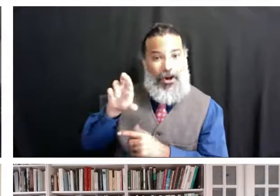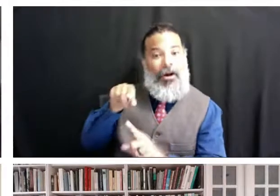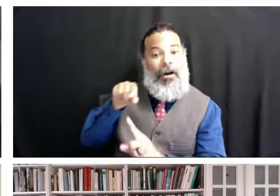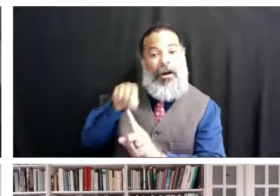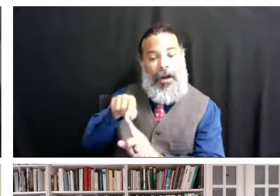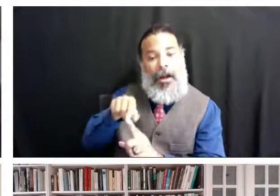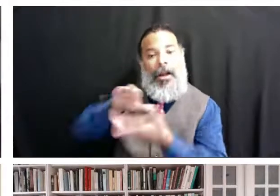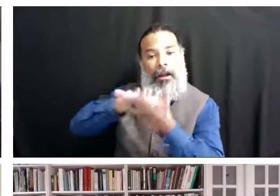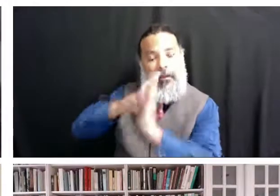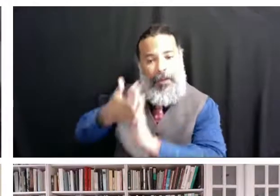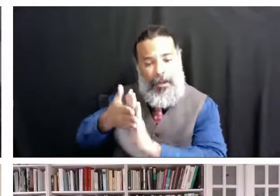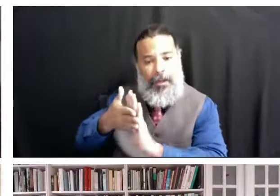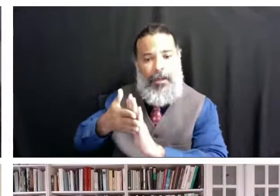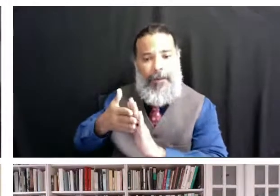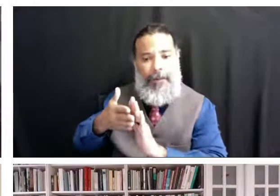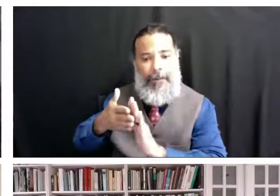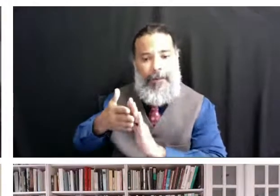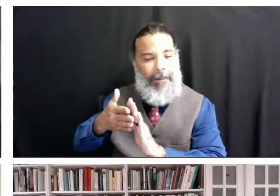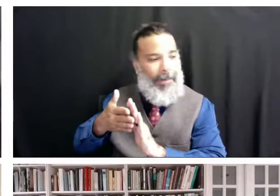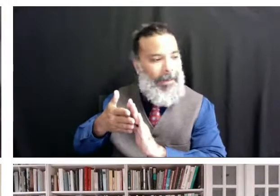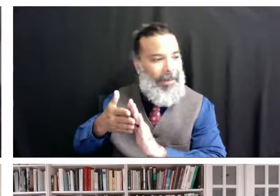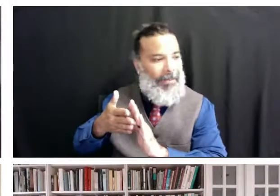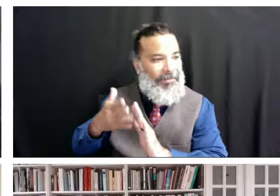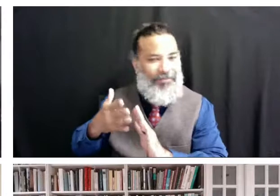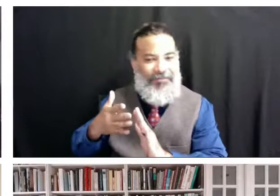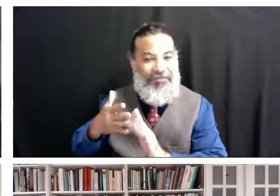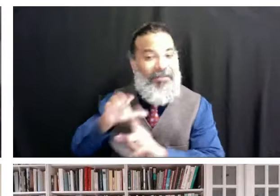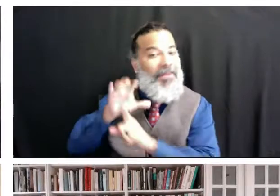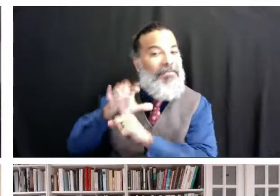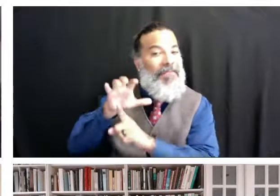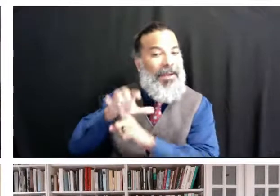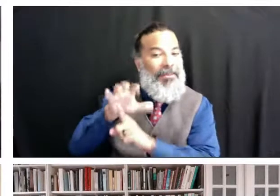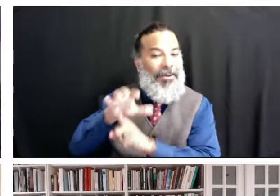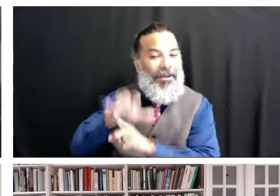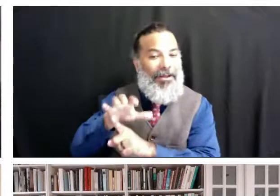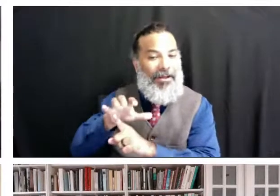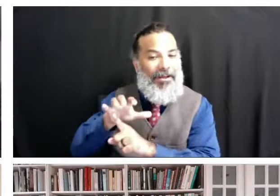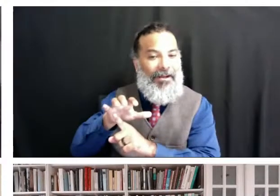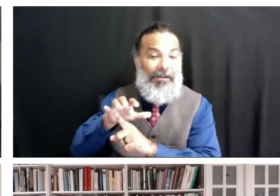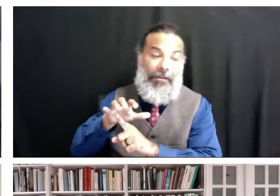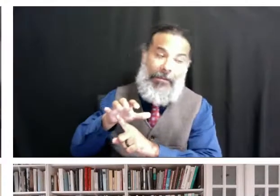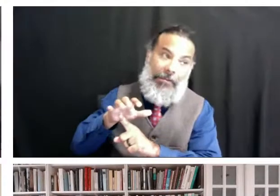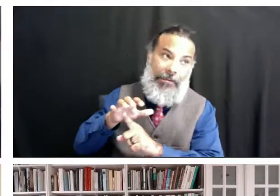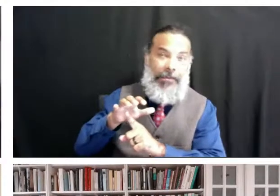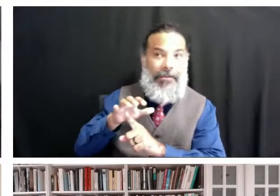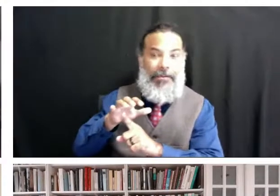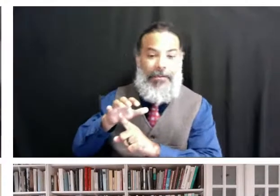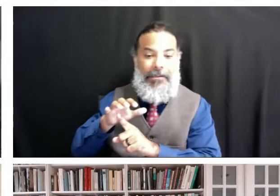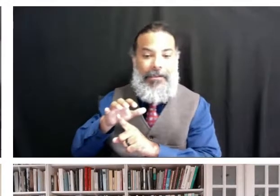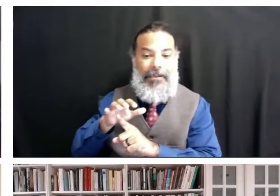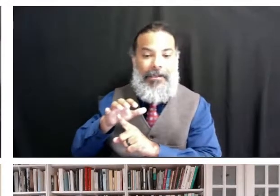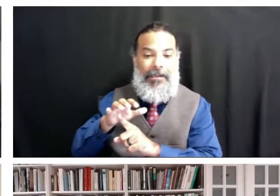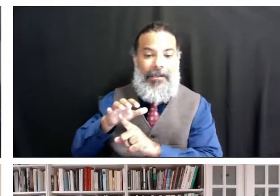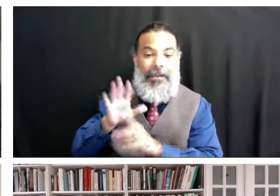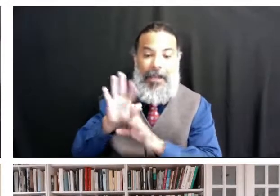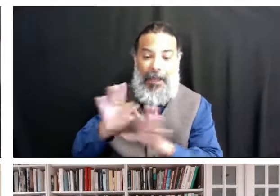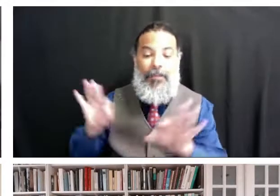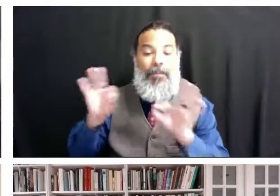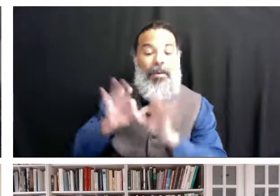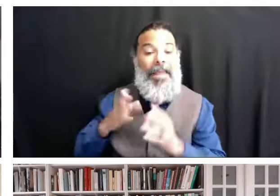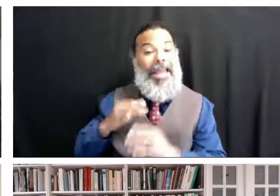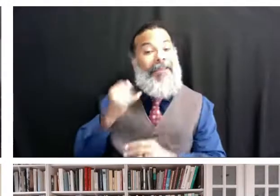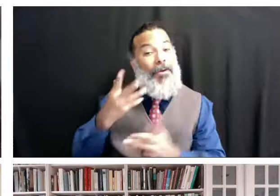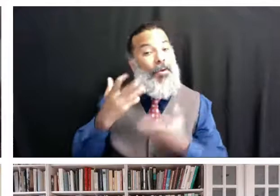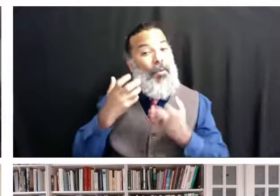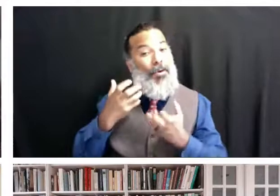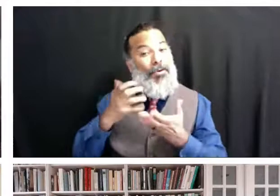became a very popular, but I must say, also important thing if you wanted